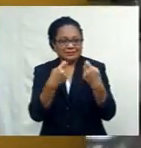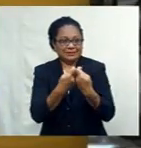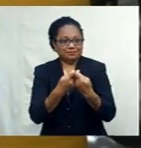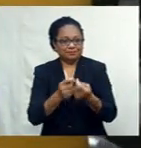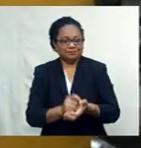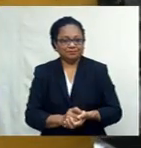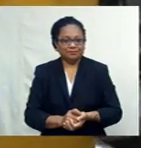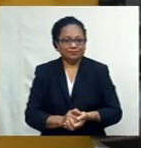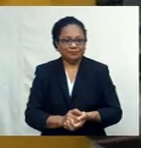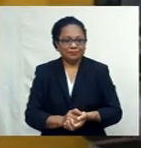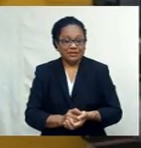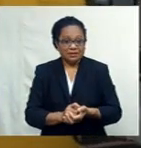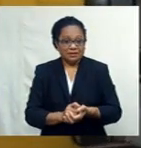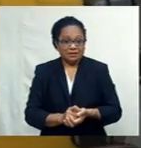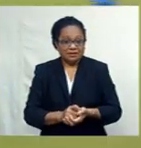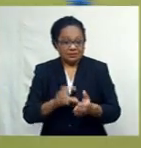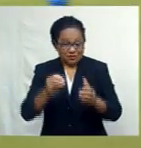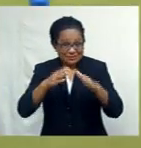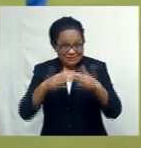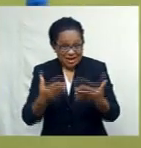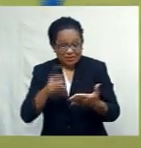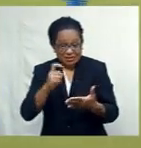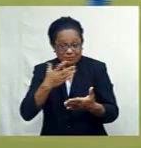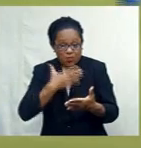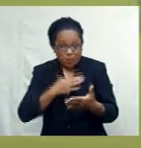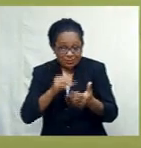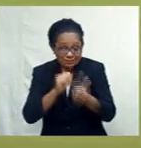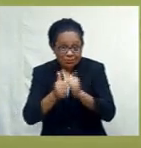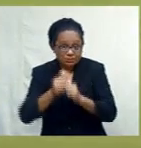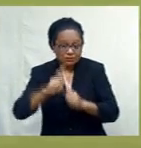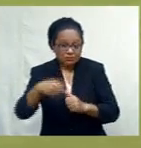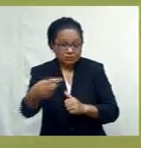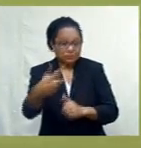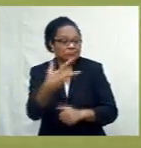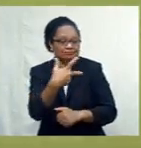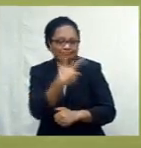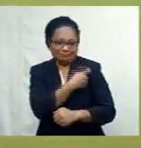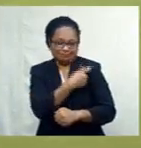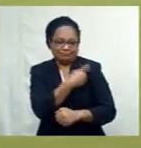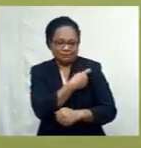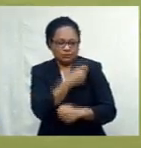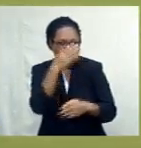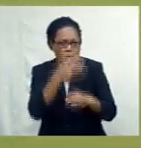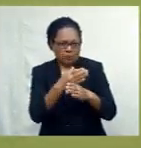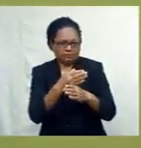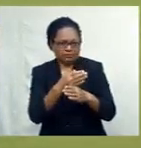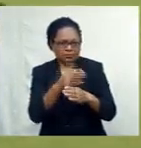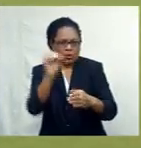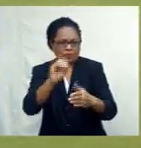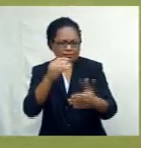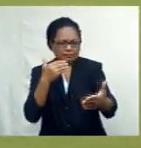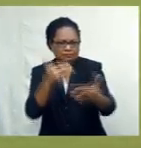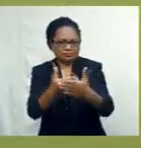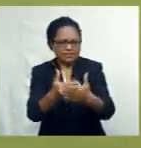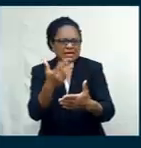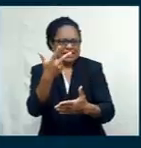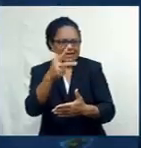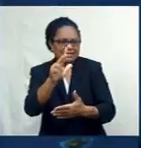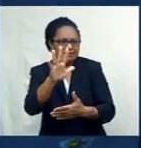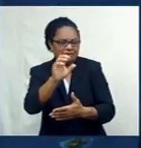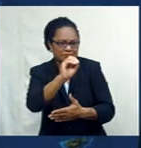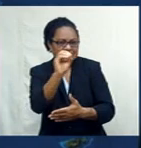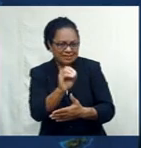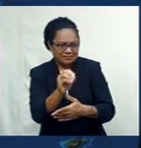Vaccination is a huge factor in getting the ball rolling again. By end of August, we should have 85% plus